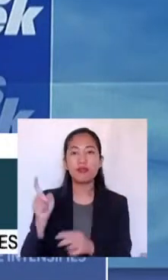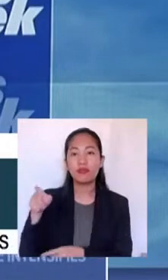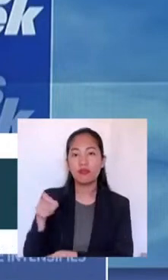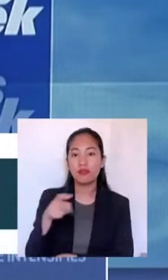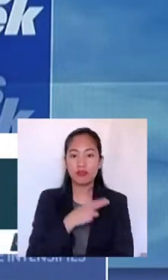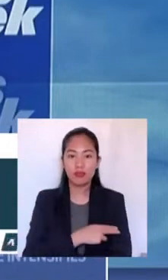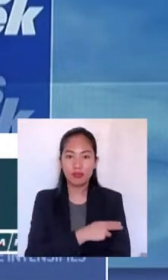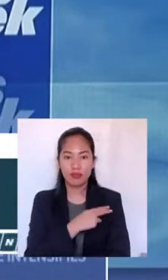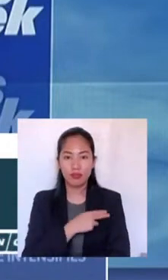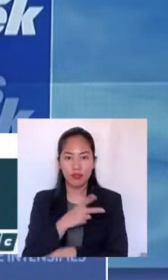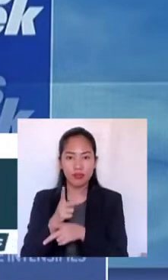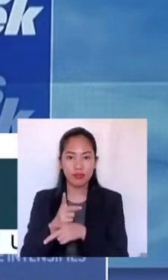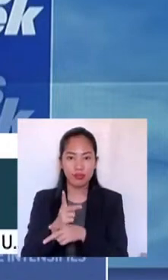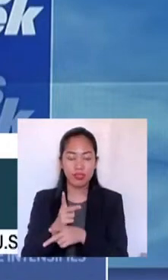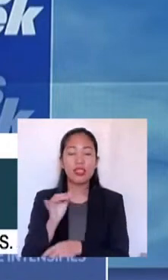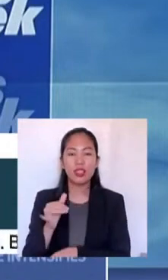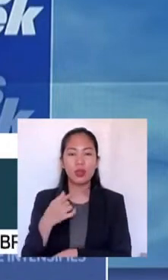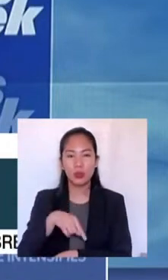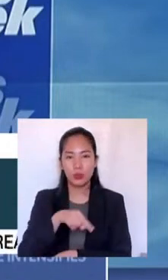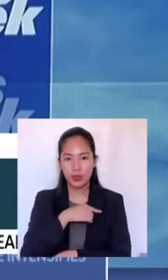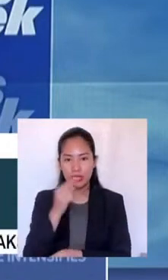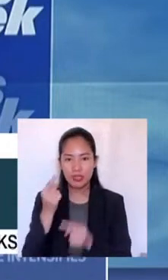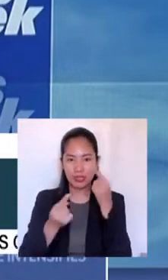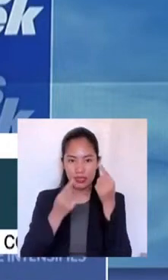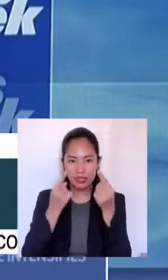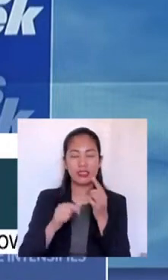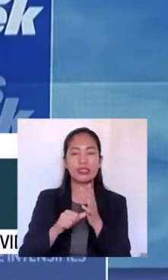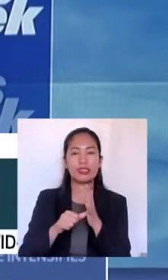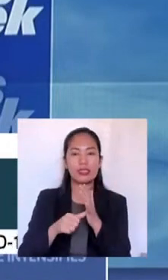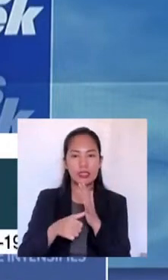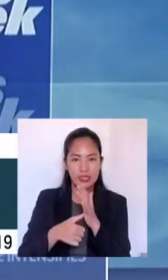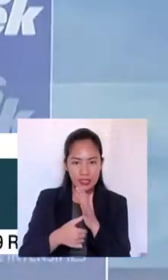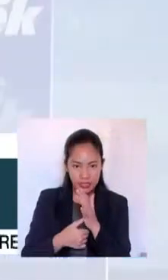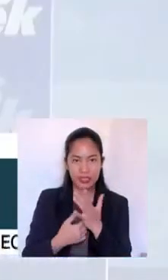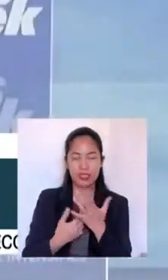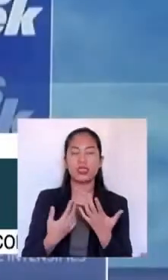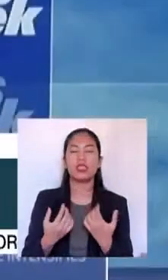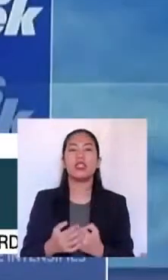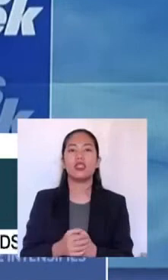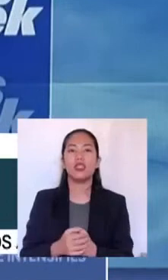why we're concerned about stressing and straining the hospital system.